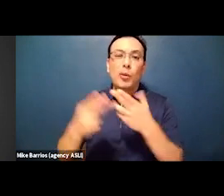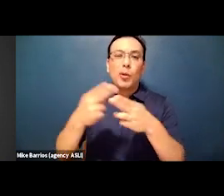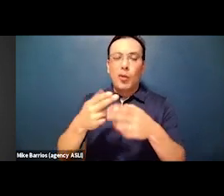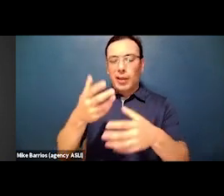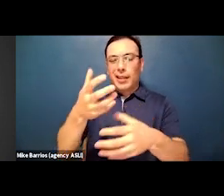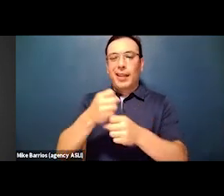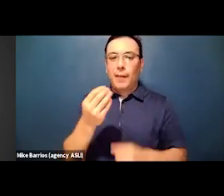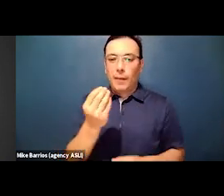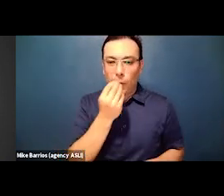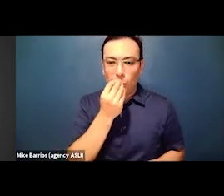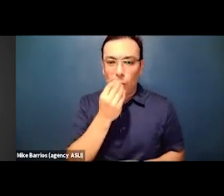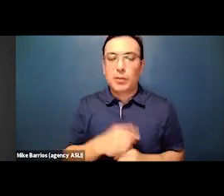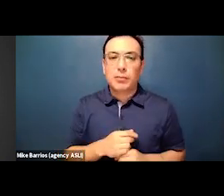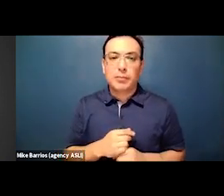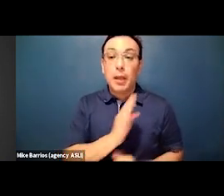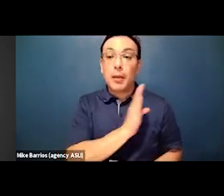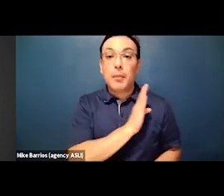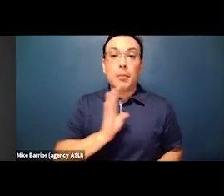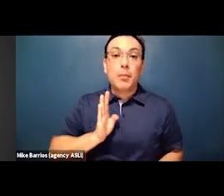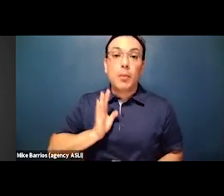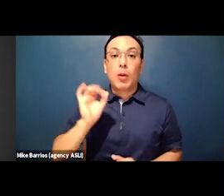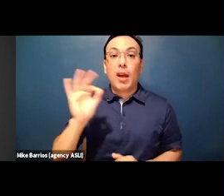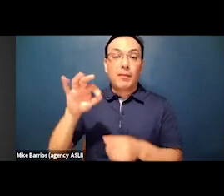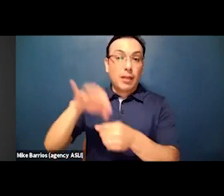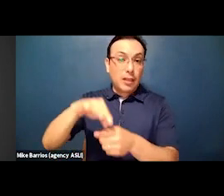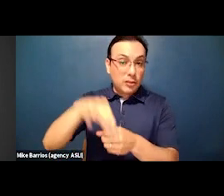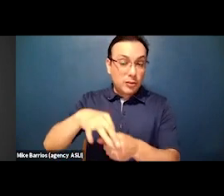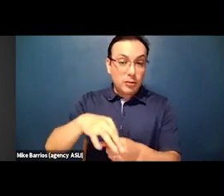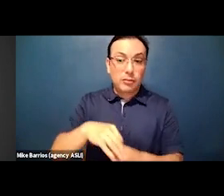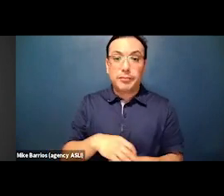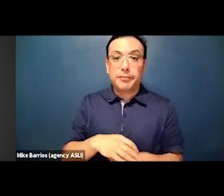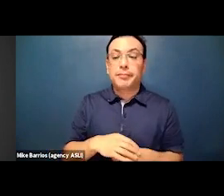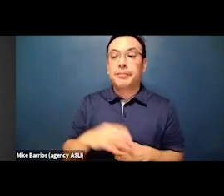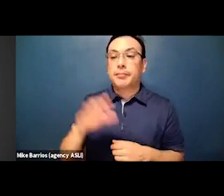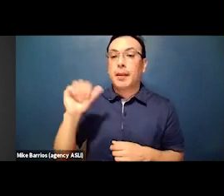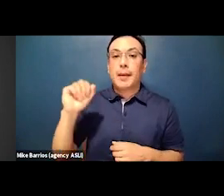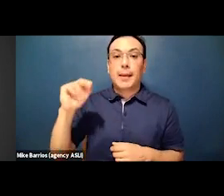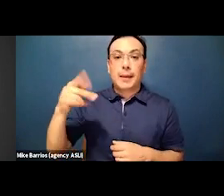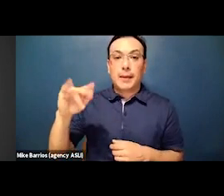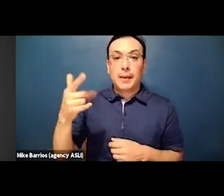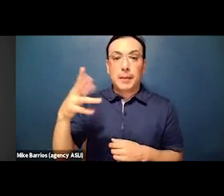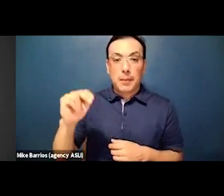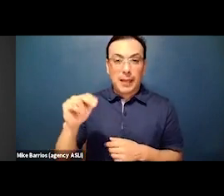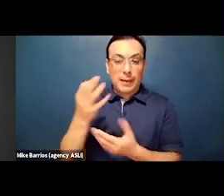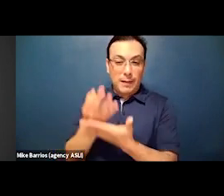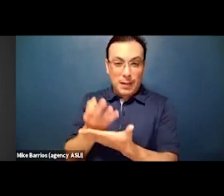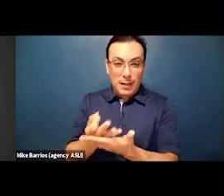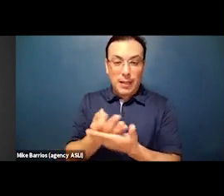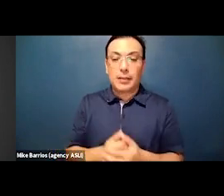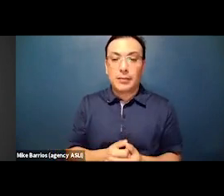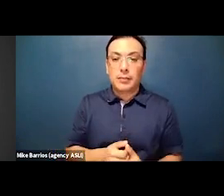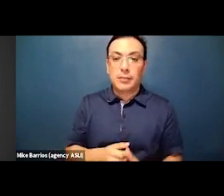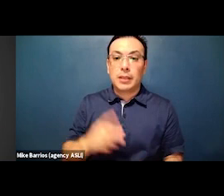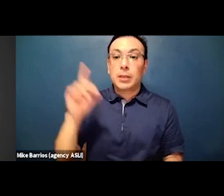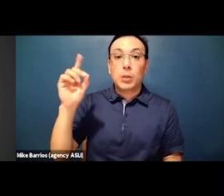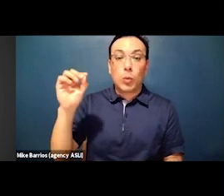had Board of Elections and Campaign Finance, DOE in recent months. That call has gone